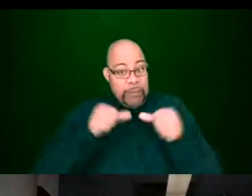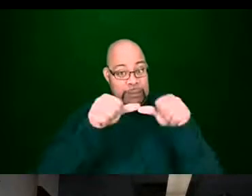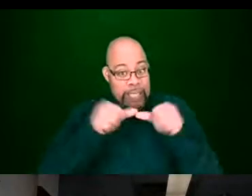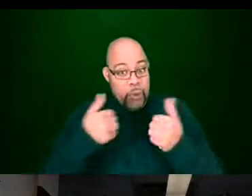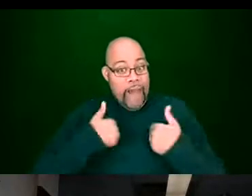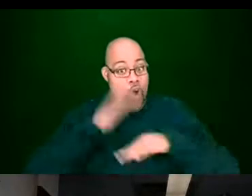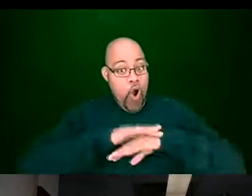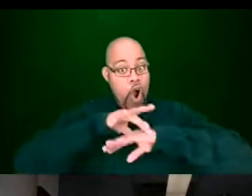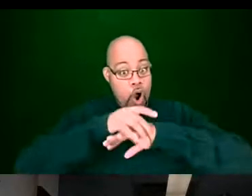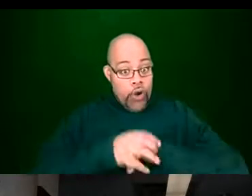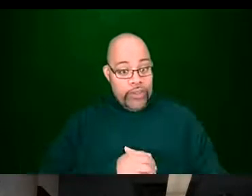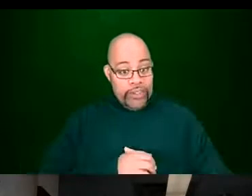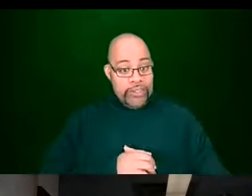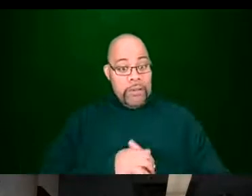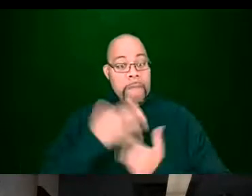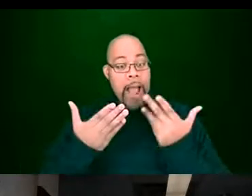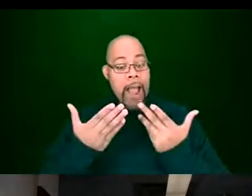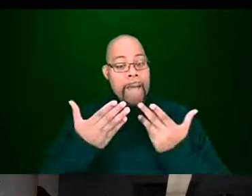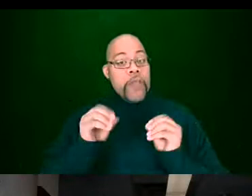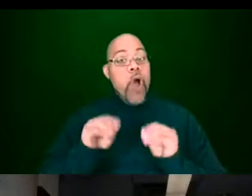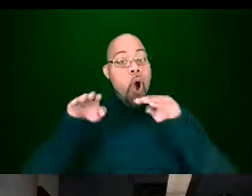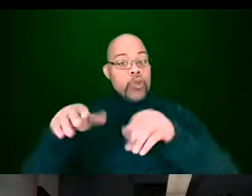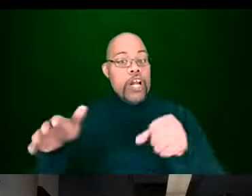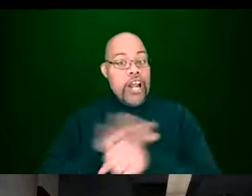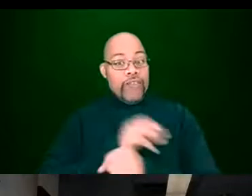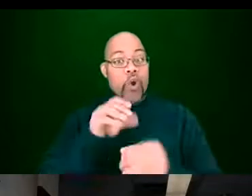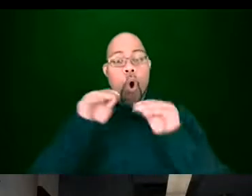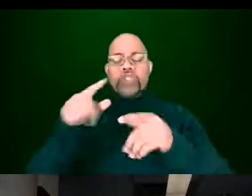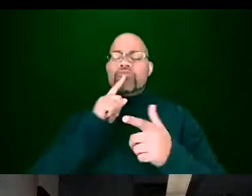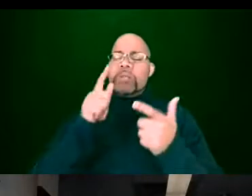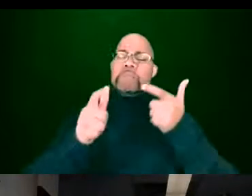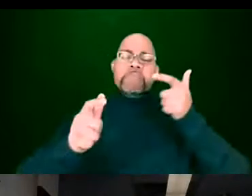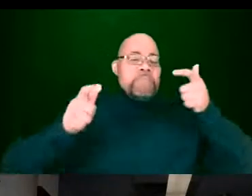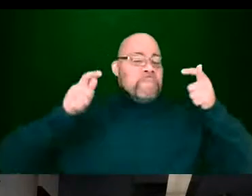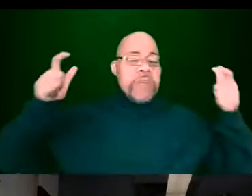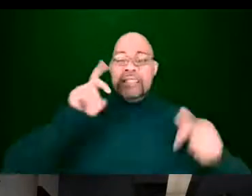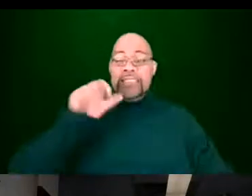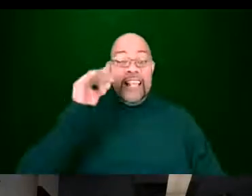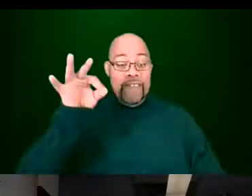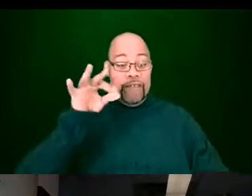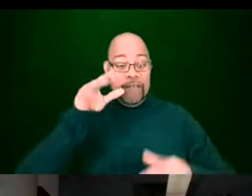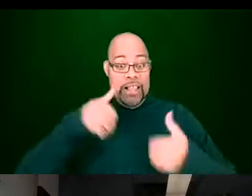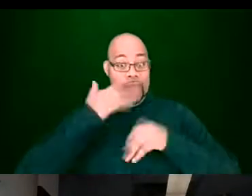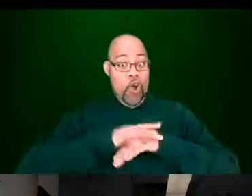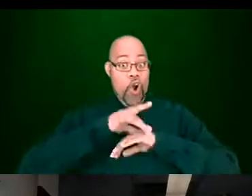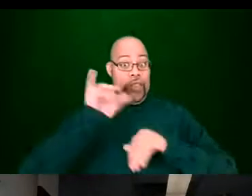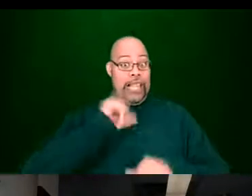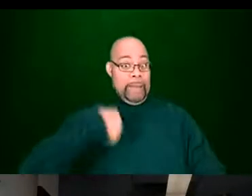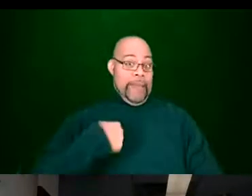have on Earth might be the ocean. So the ocean's a big deal if you're an earthling like I am.